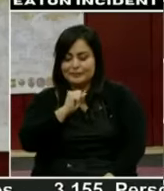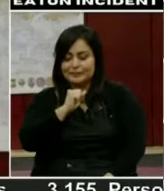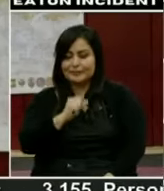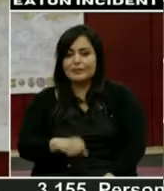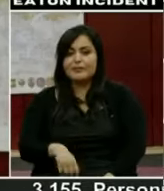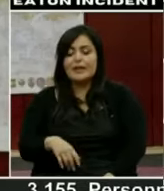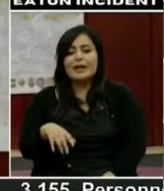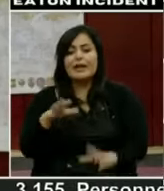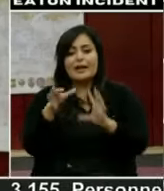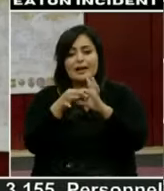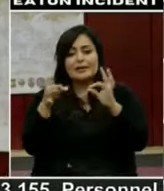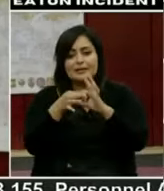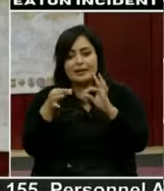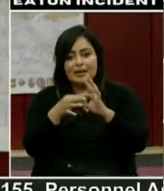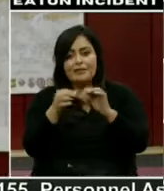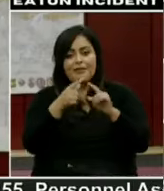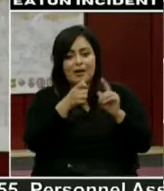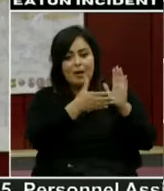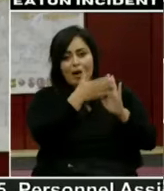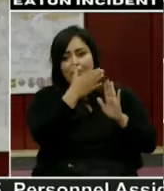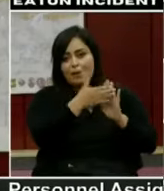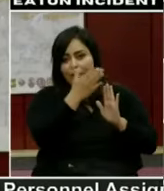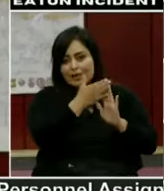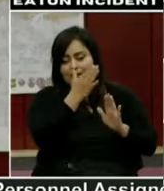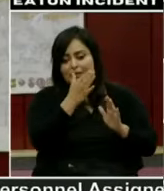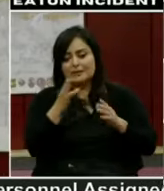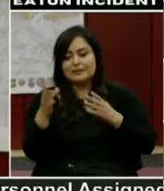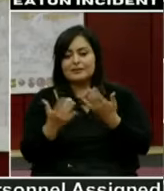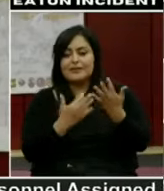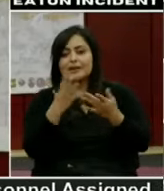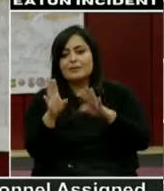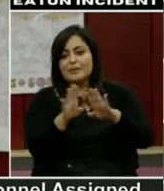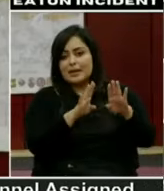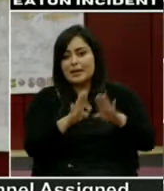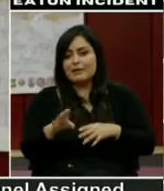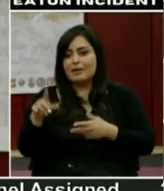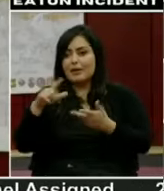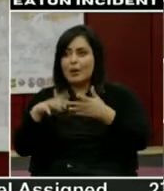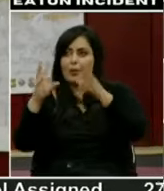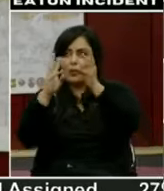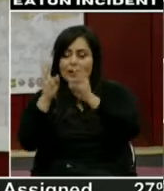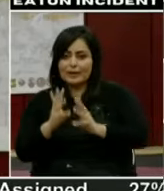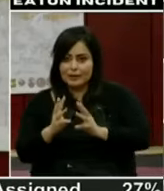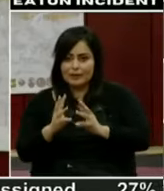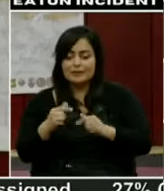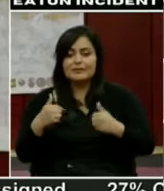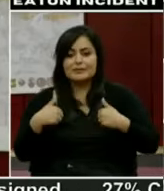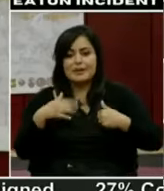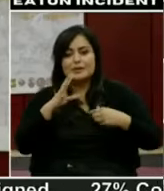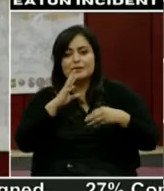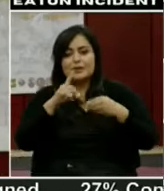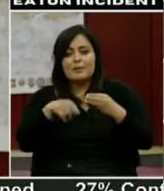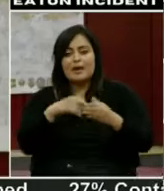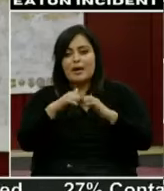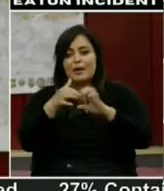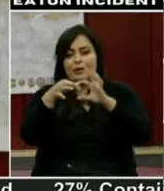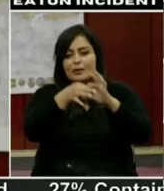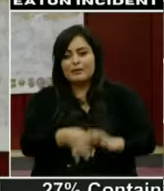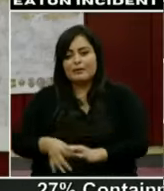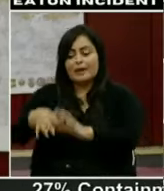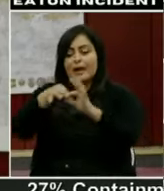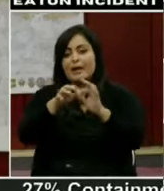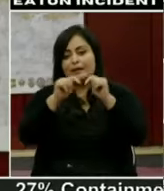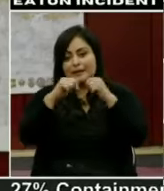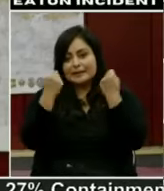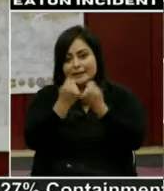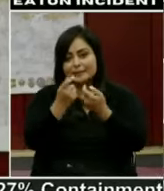As stated, we heard from operations and we heard about fire behavior and weather. I did want to talk about how the unified IMT or incident management team is